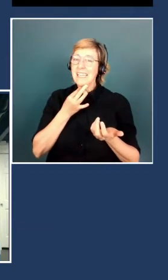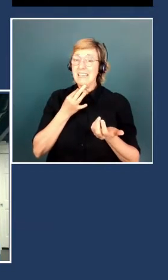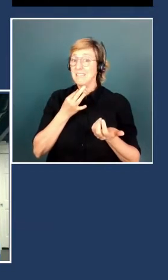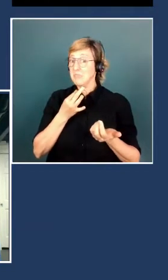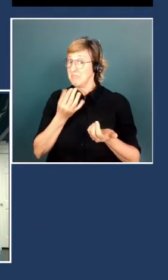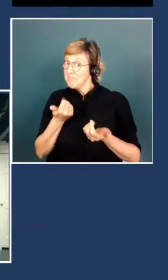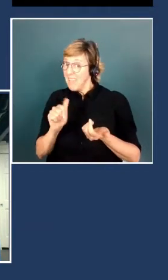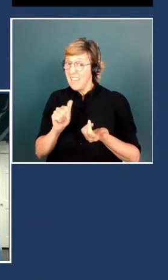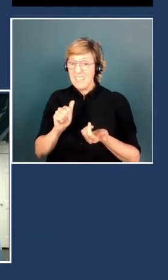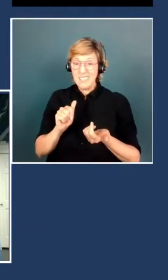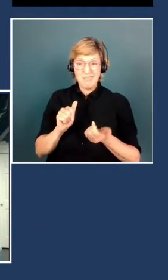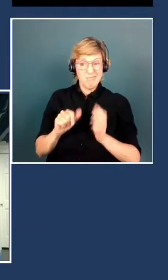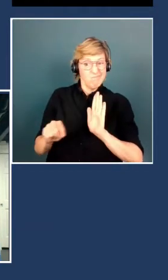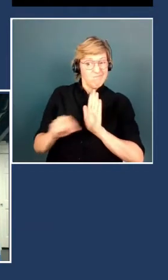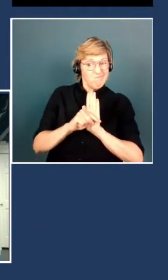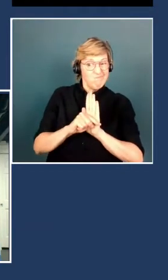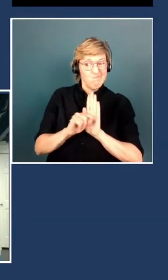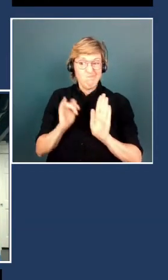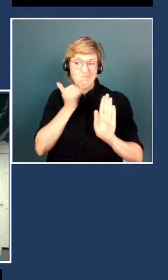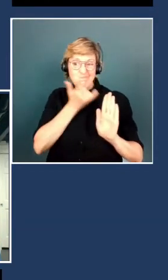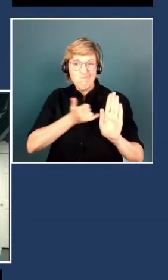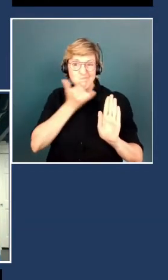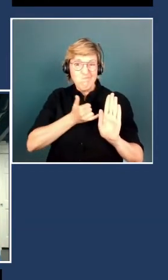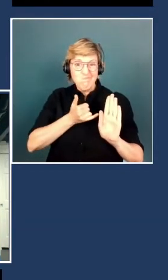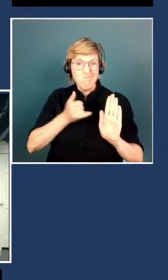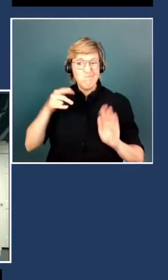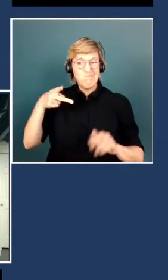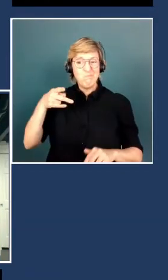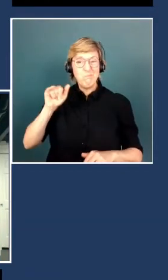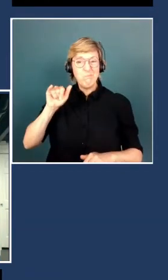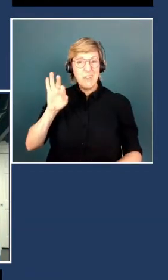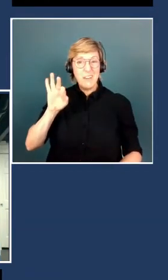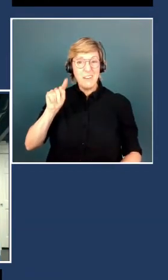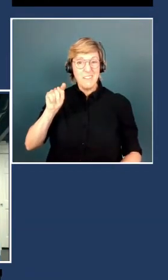you've seen people make on interviews that may be very correctable?